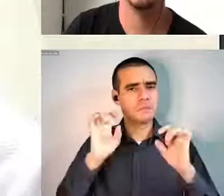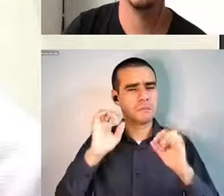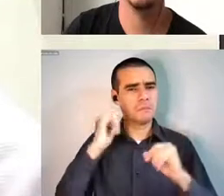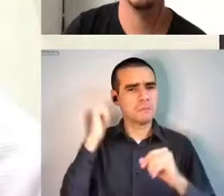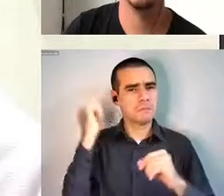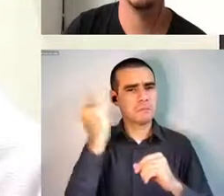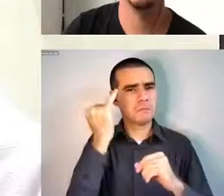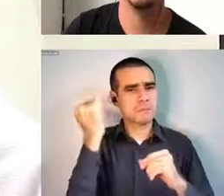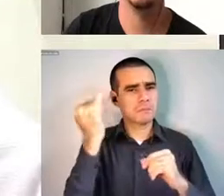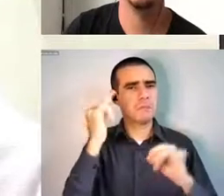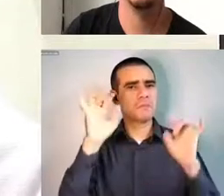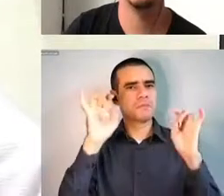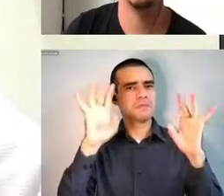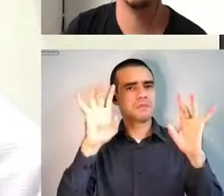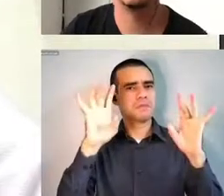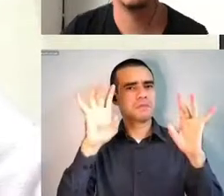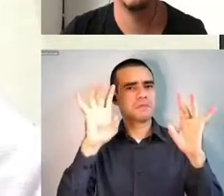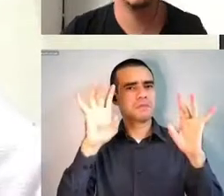event